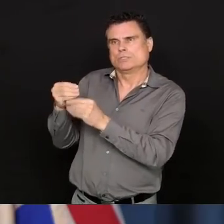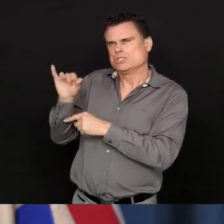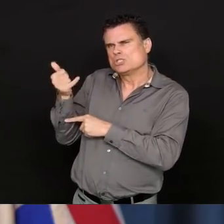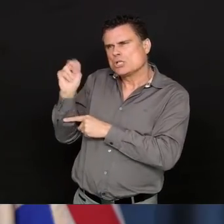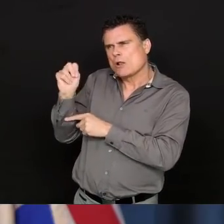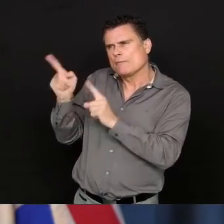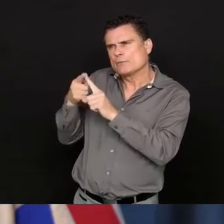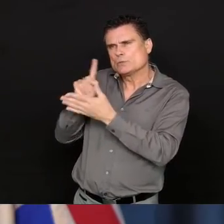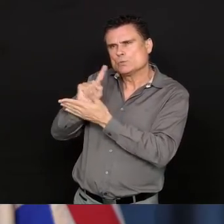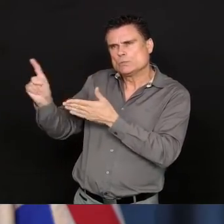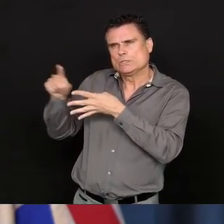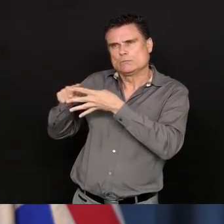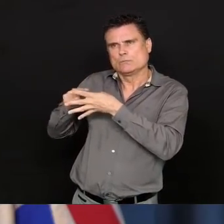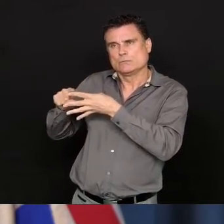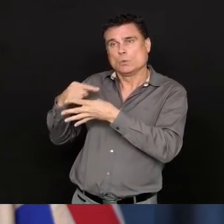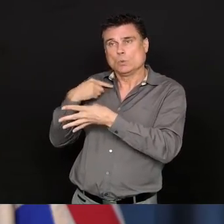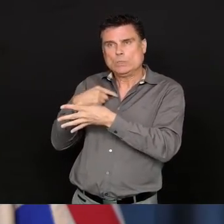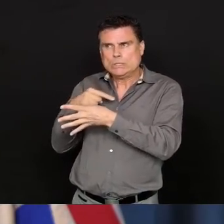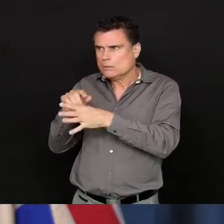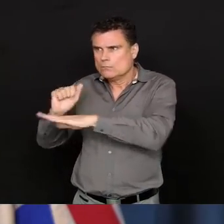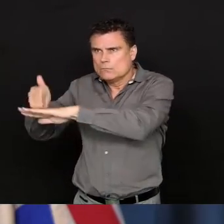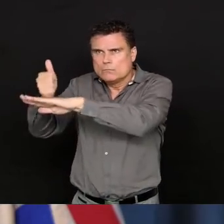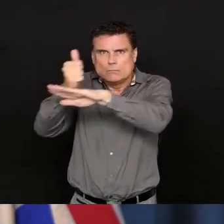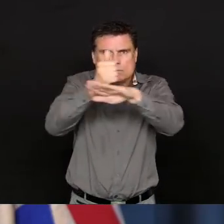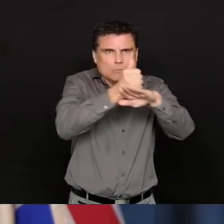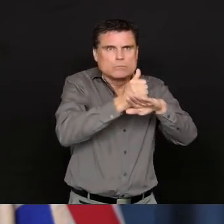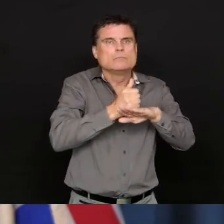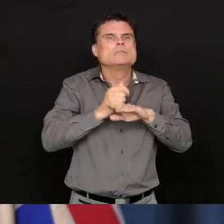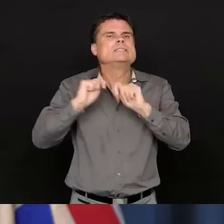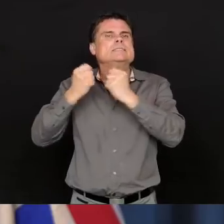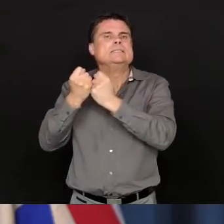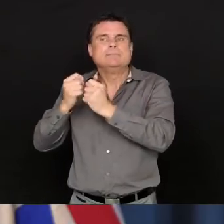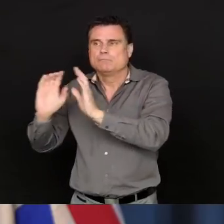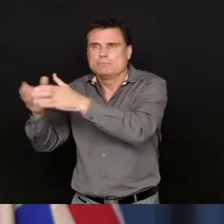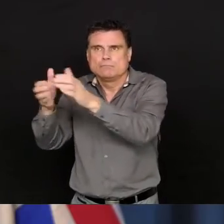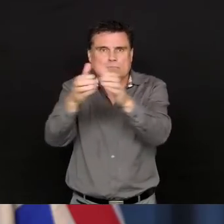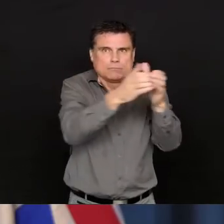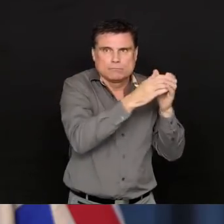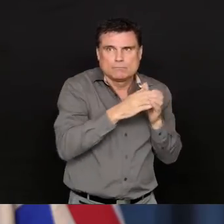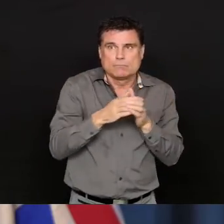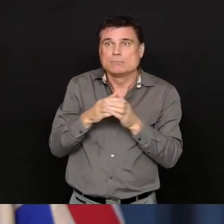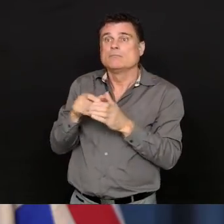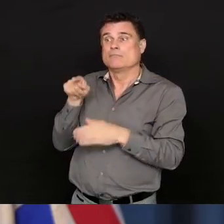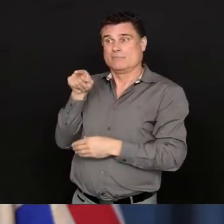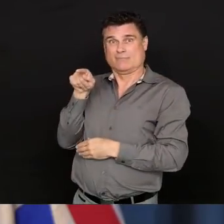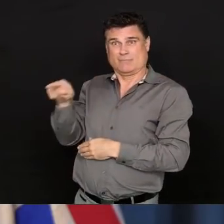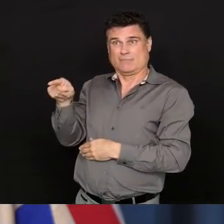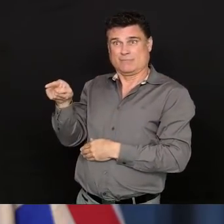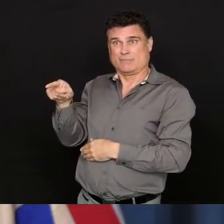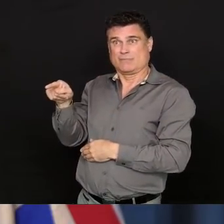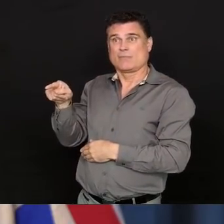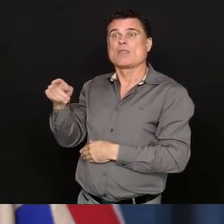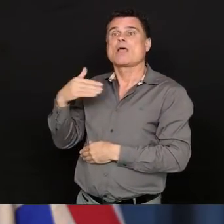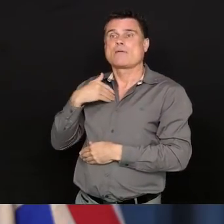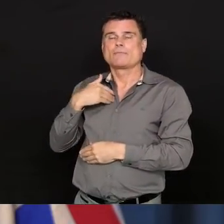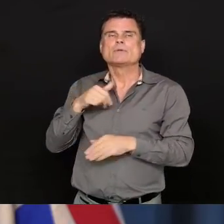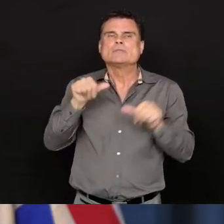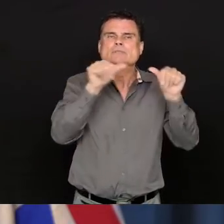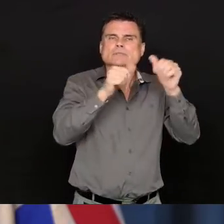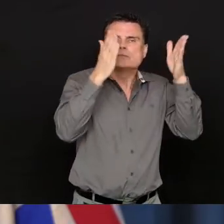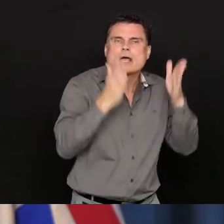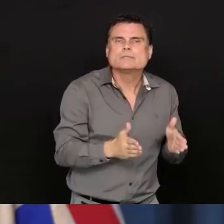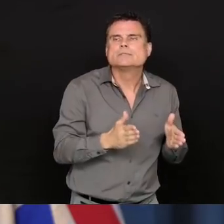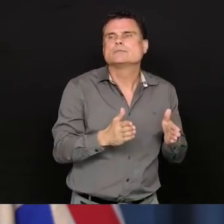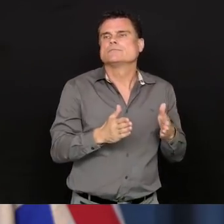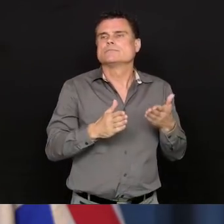team together. And he's got a group of scientists and researchers and medical professionals from around the province who